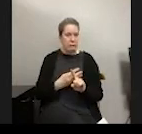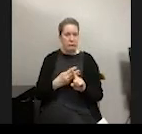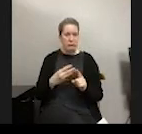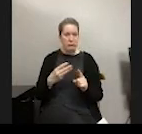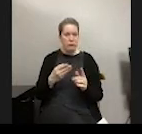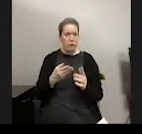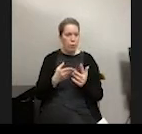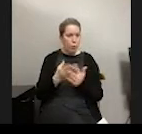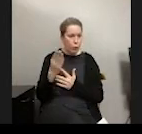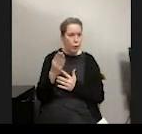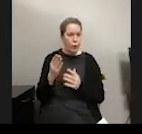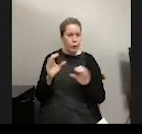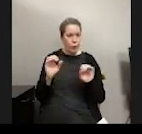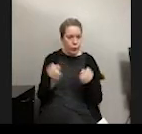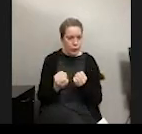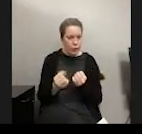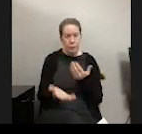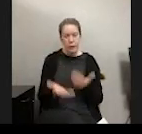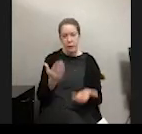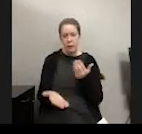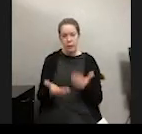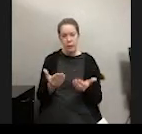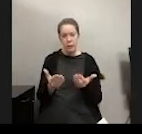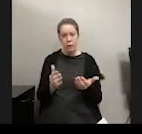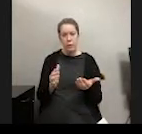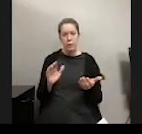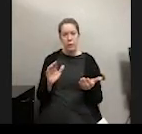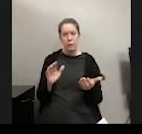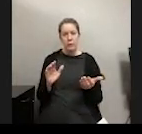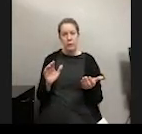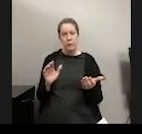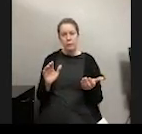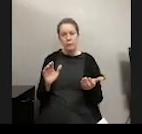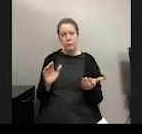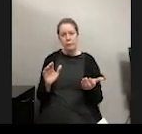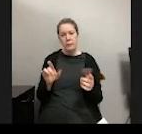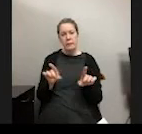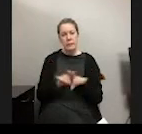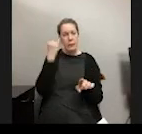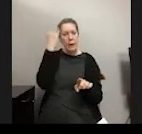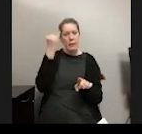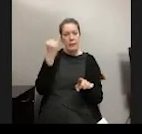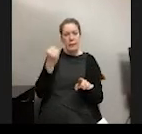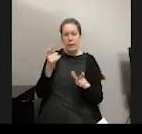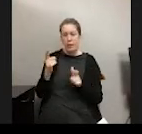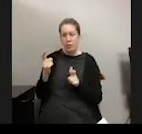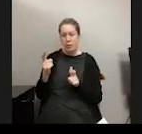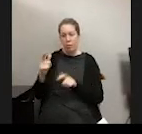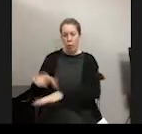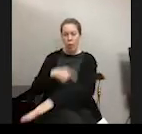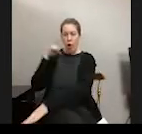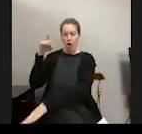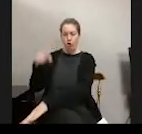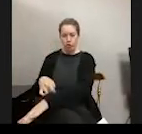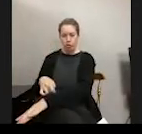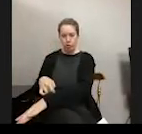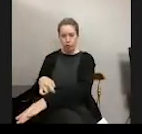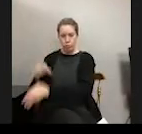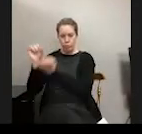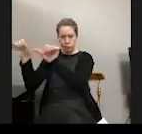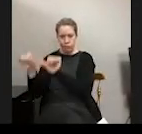large scale, longer term piece, but without a lot of the construction issues that go with those